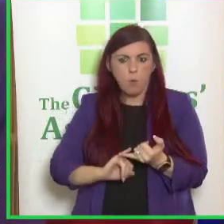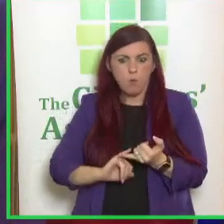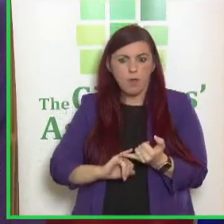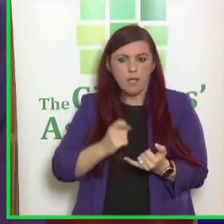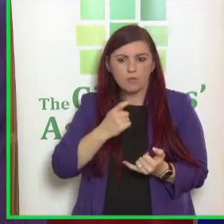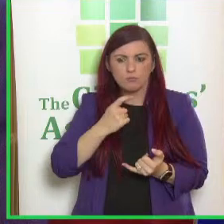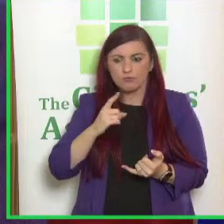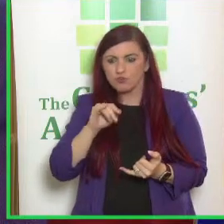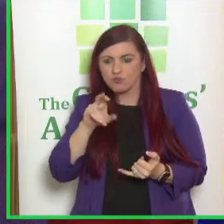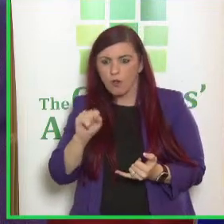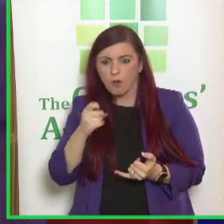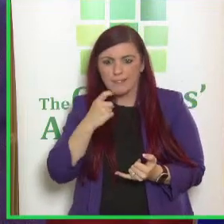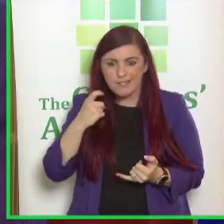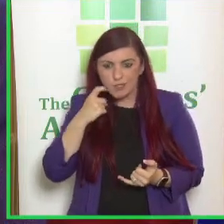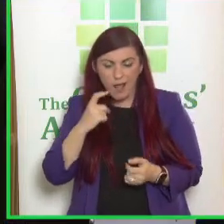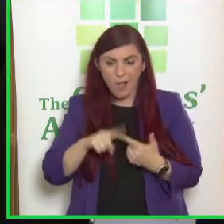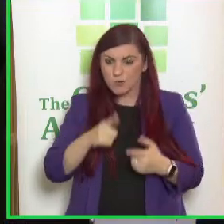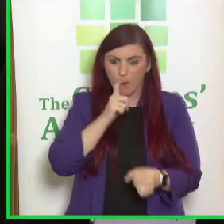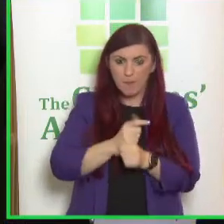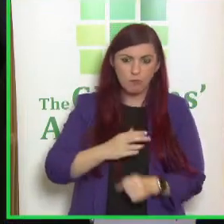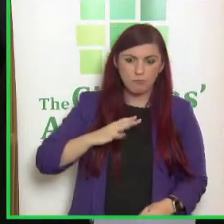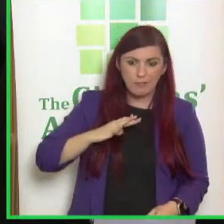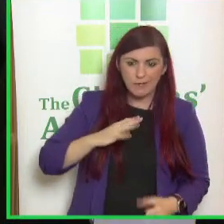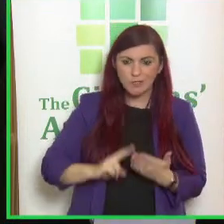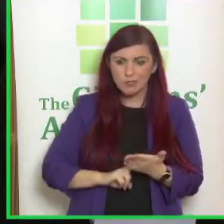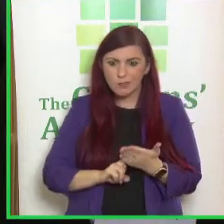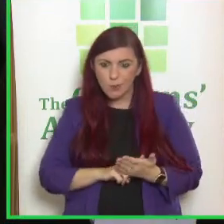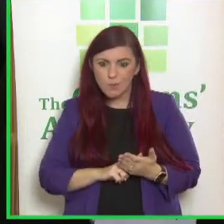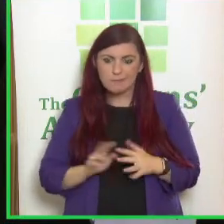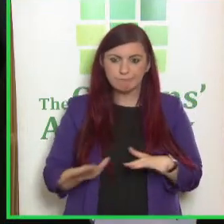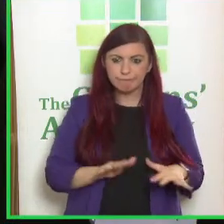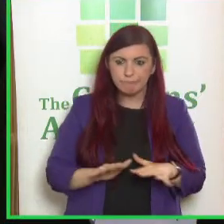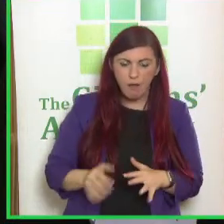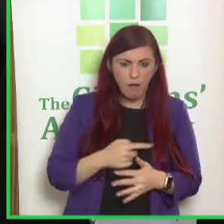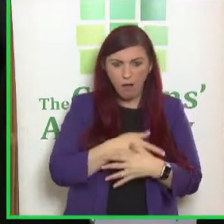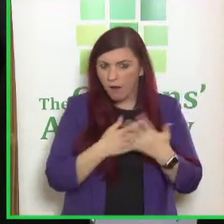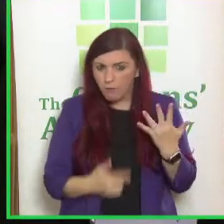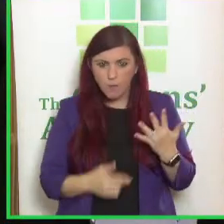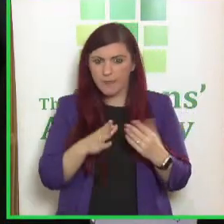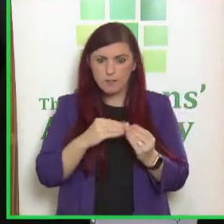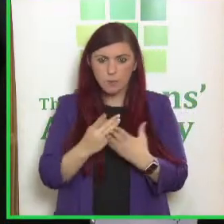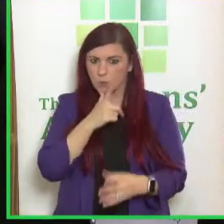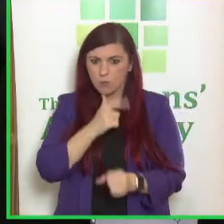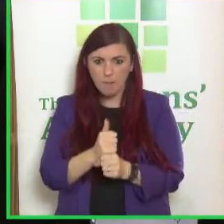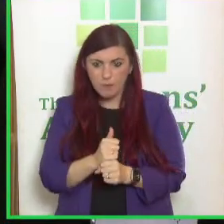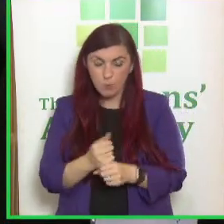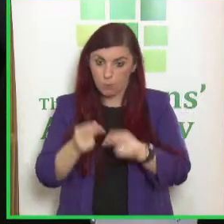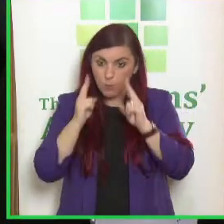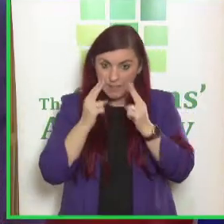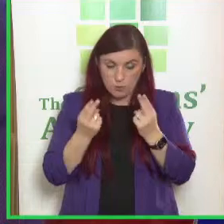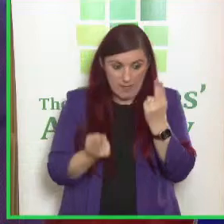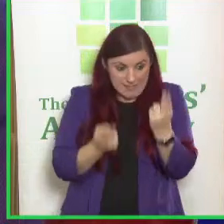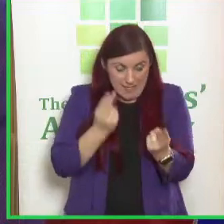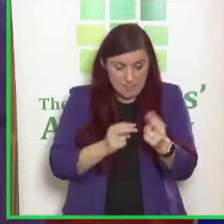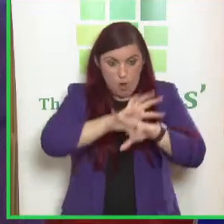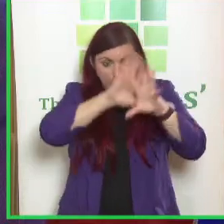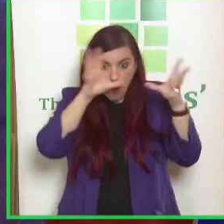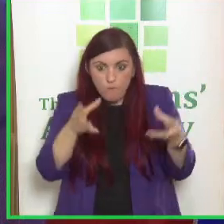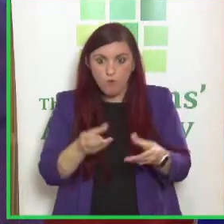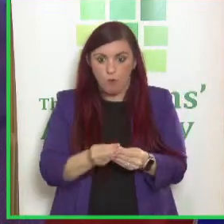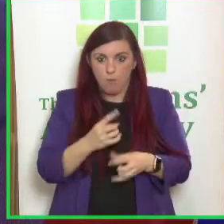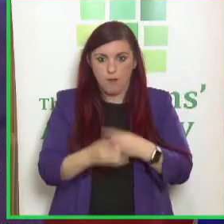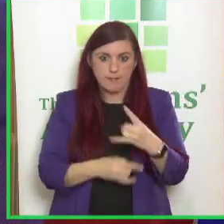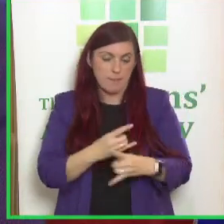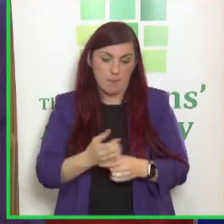recreational use. It's all of those issues that people really don't like to talk about. We need to start really assessing how we deal with it all. So look, you have